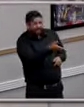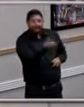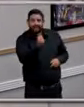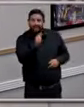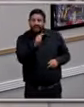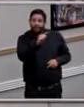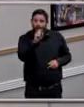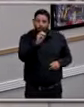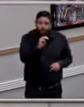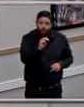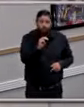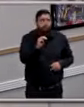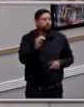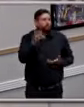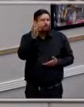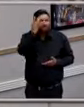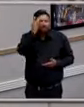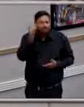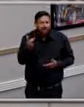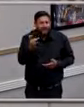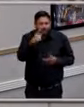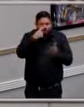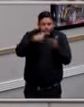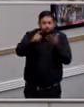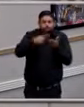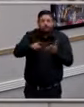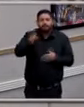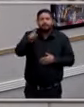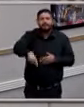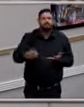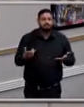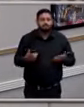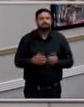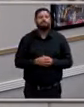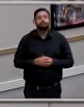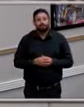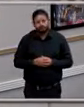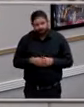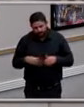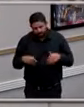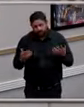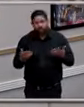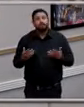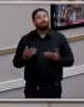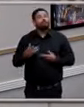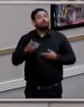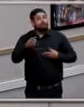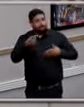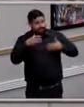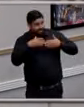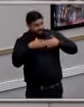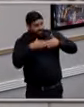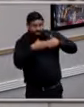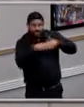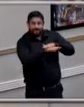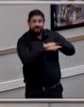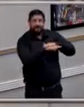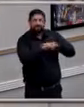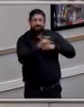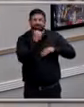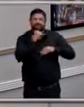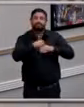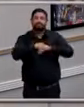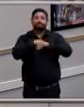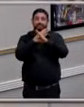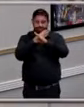video conference, then why are they doing the checkpoint? So as an asynchronous plan that Judson ISD is